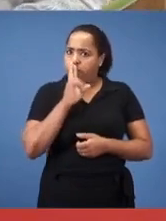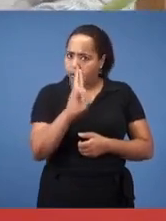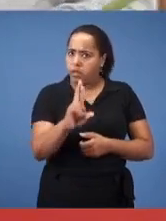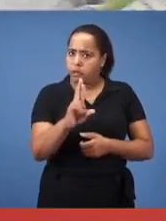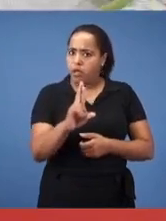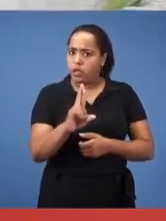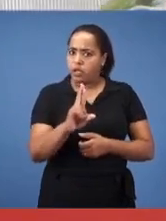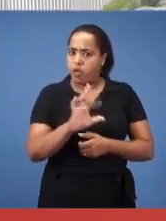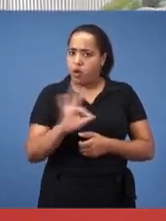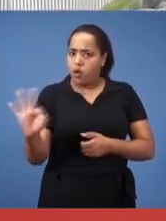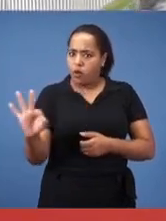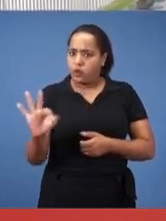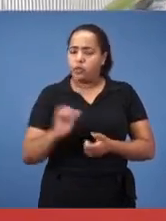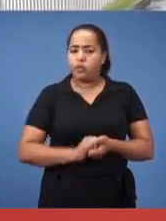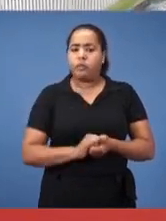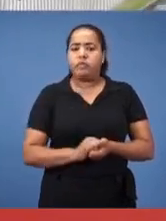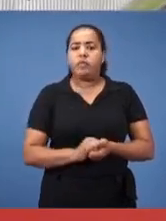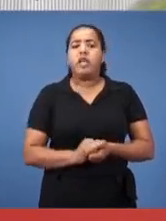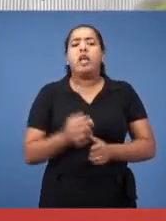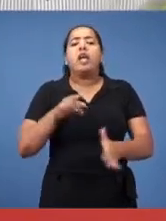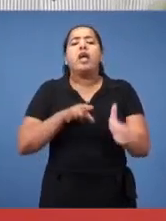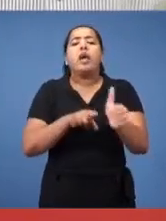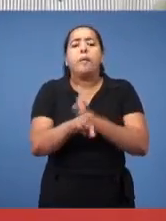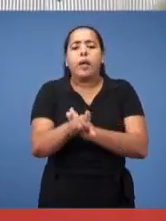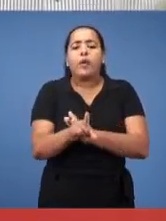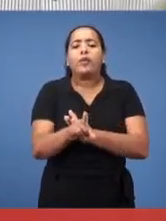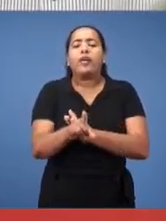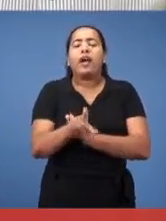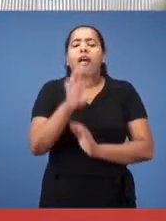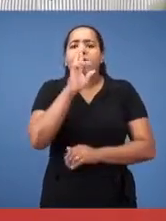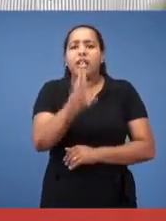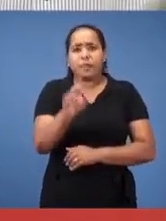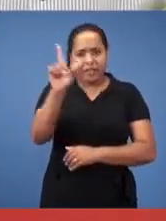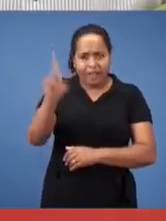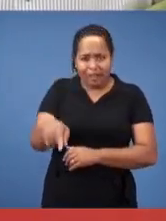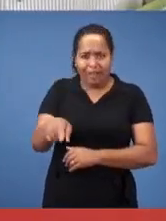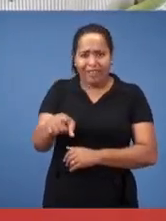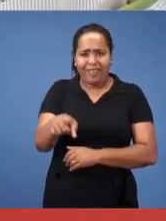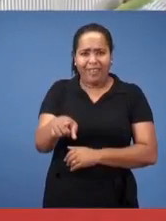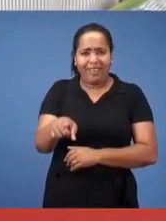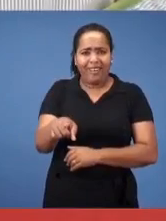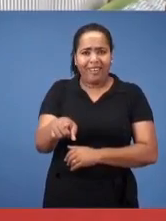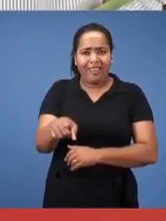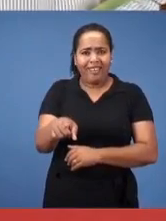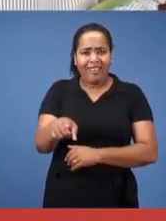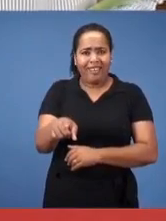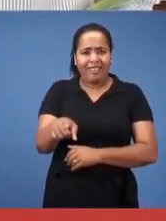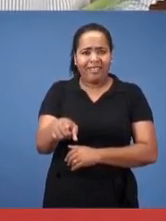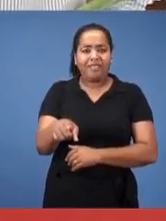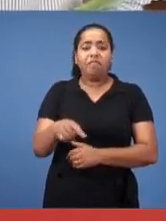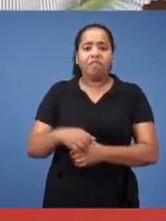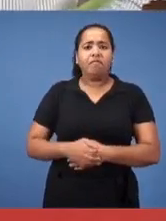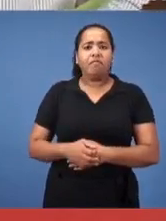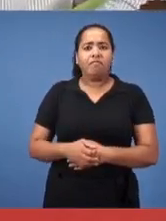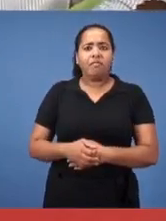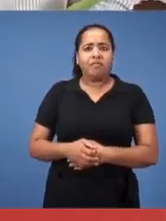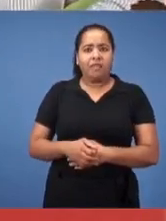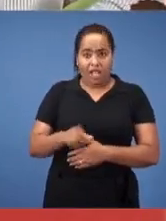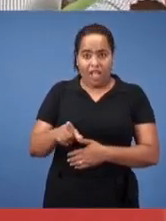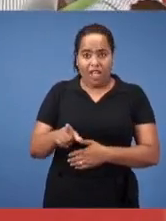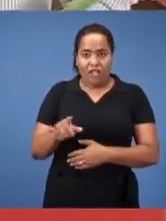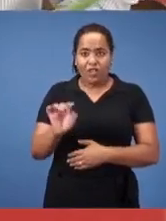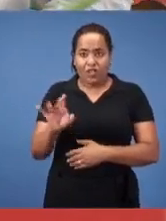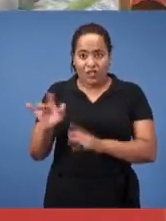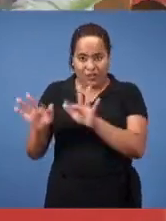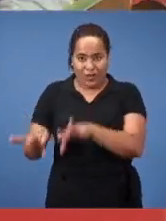and I will give you the crown of life. The brother gave a good answer, but is this the